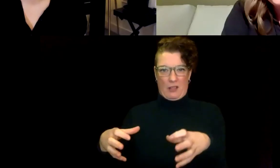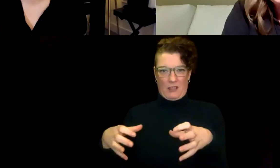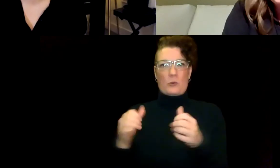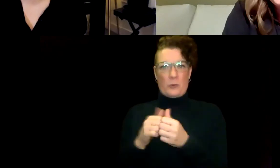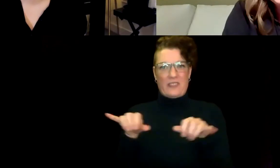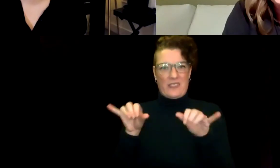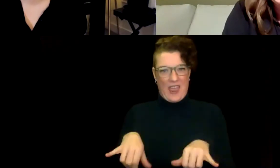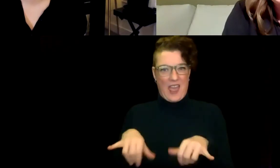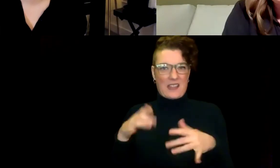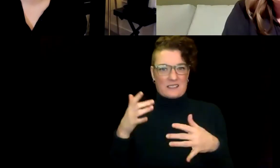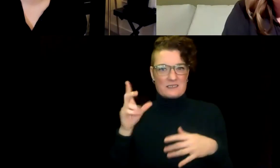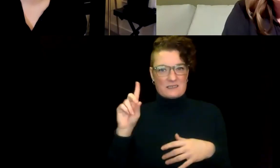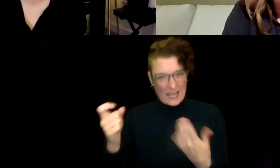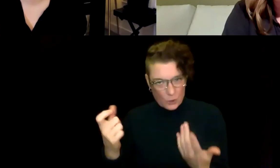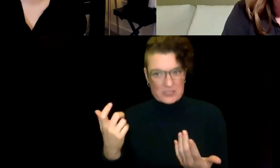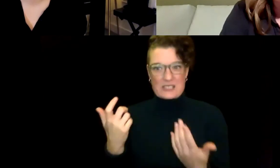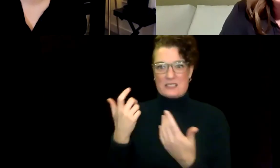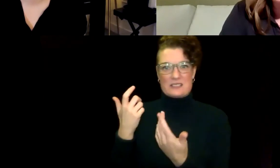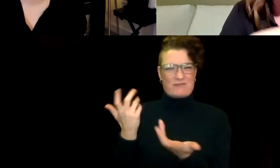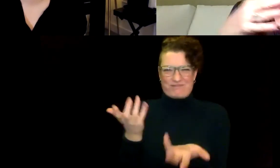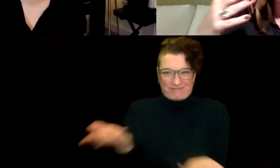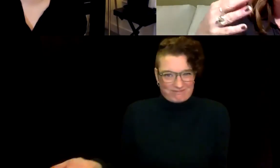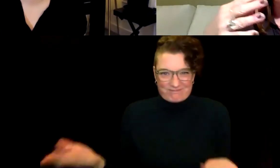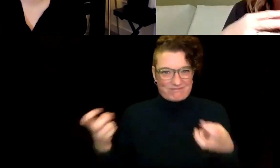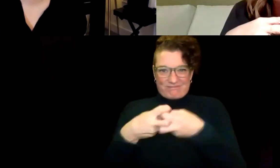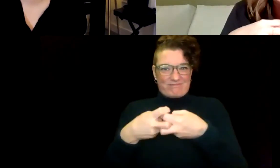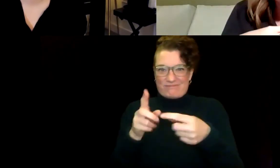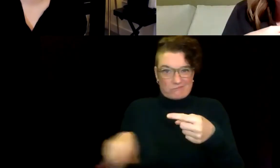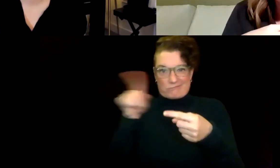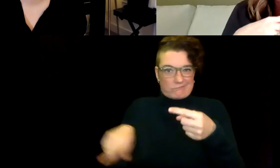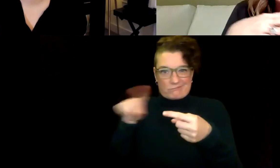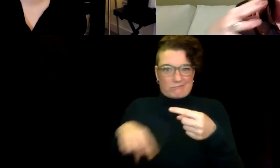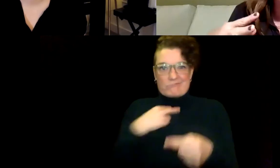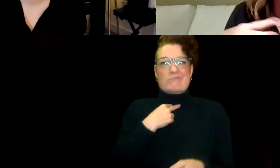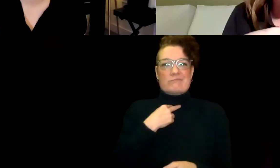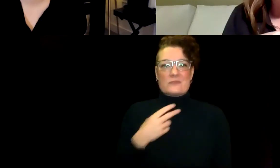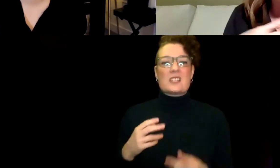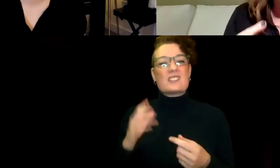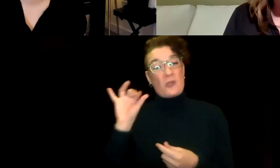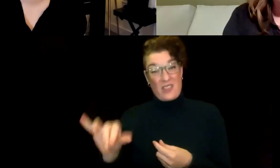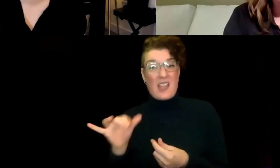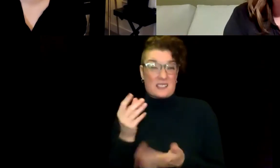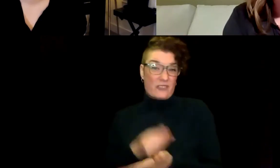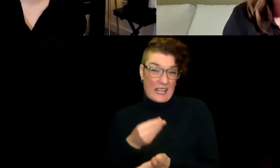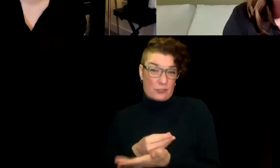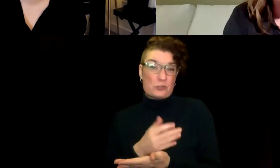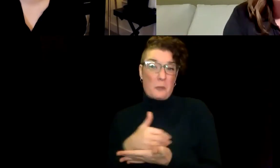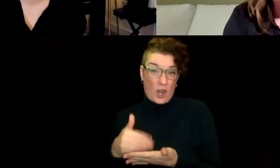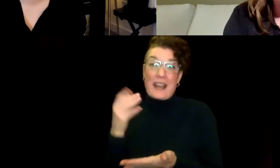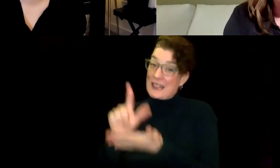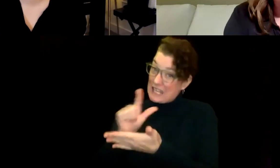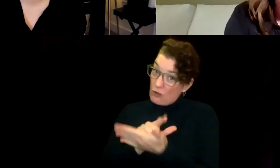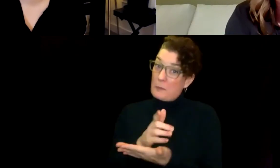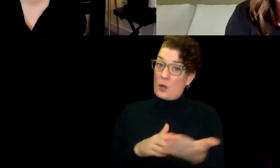me is another piece that is both financial and legal that will have to change if things will change